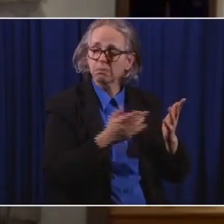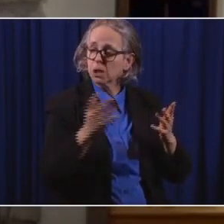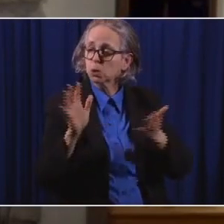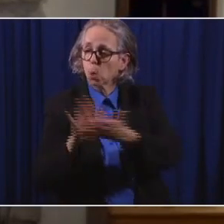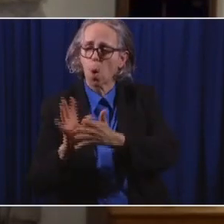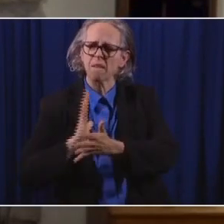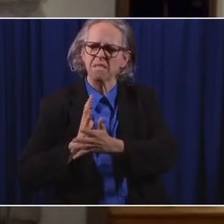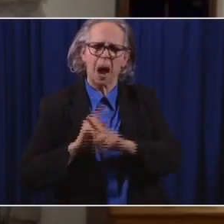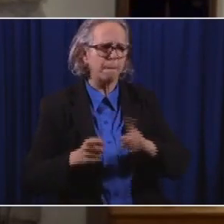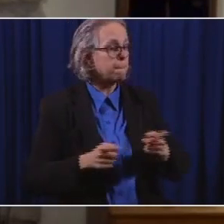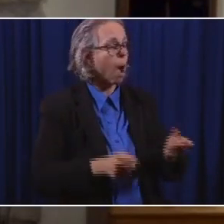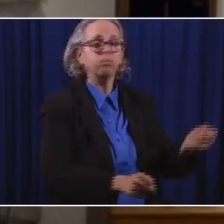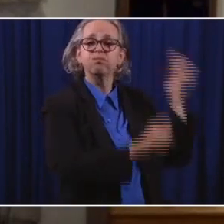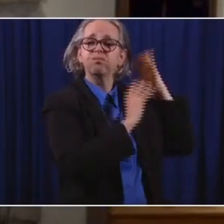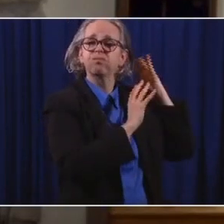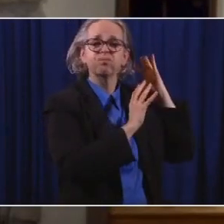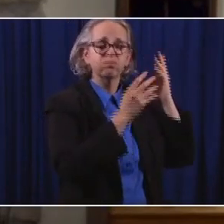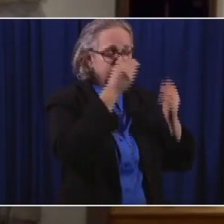settings.